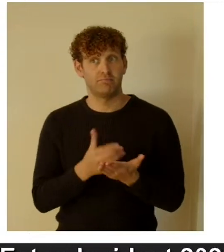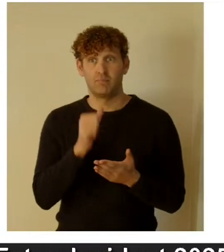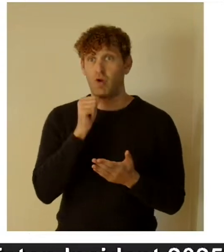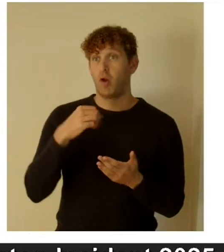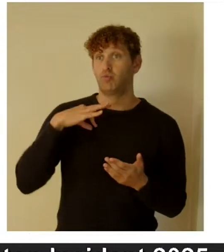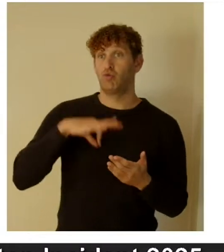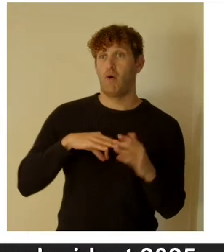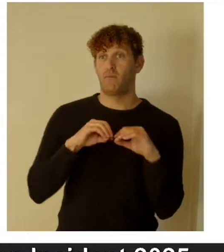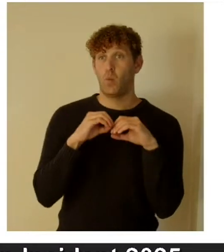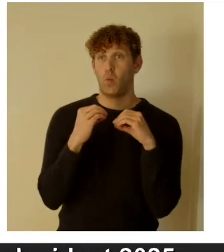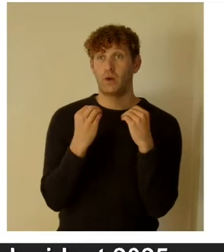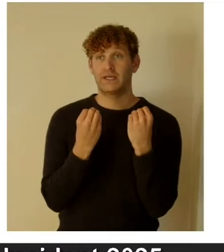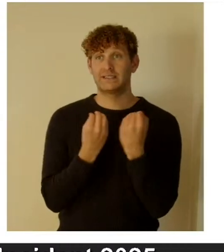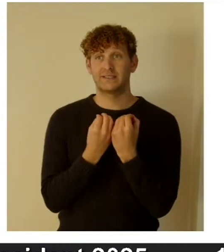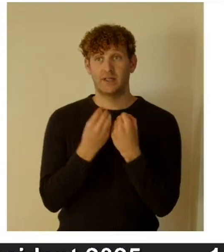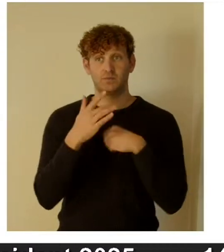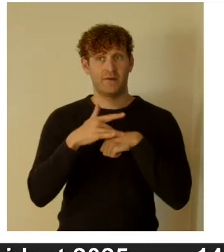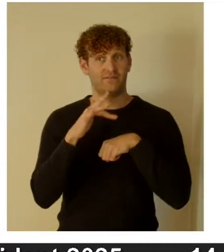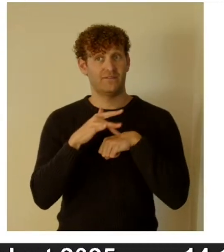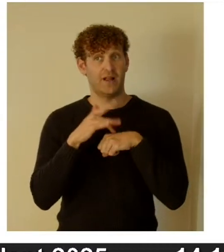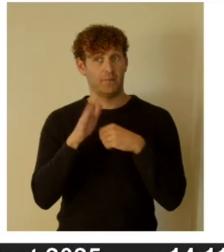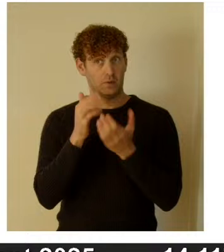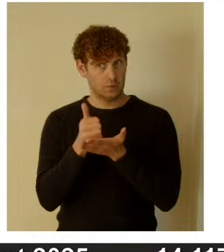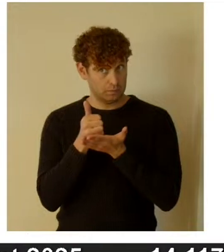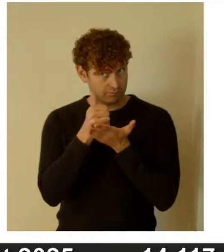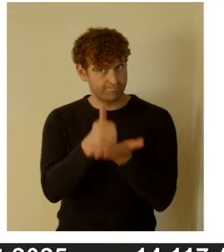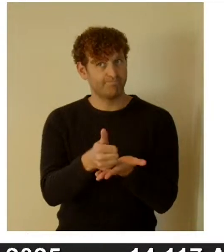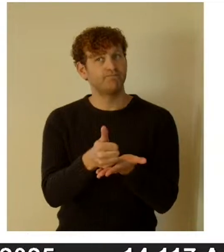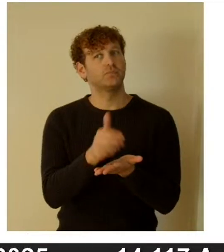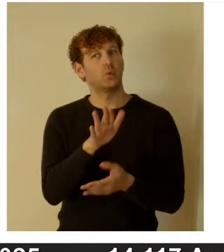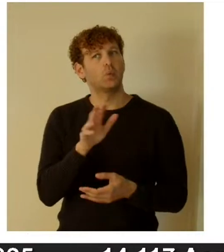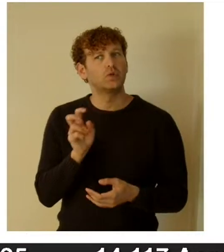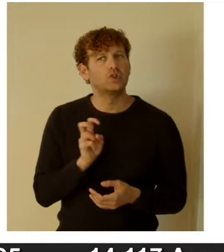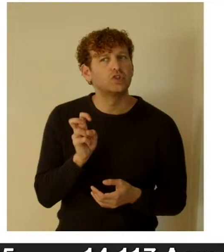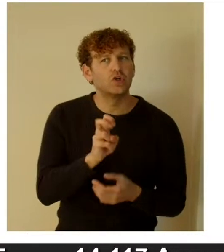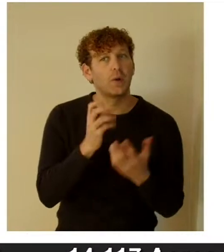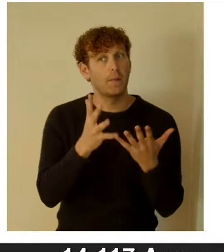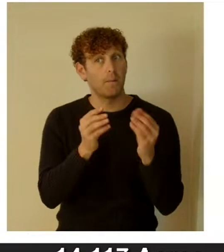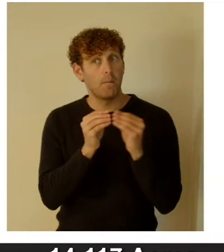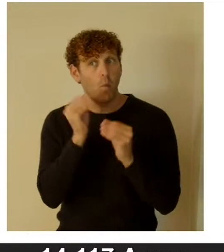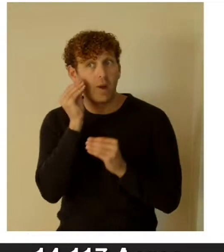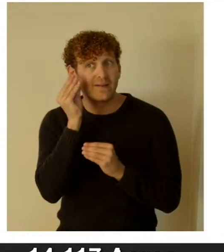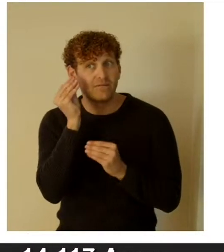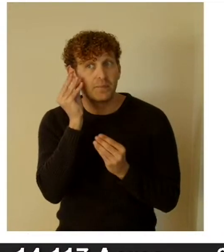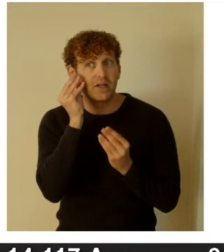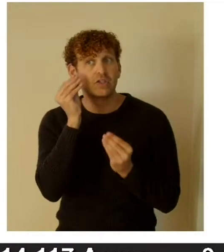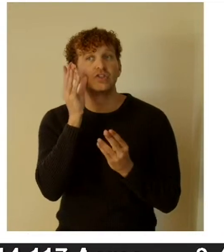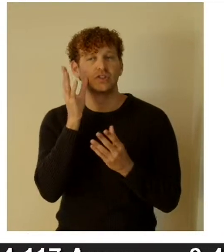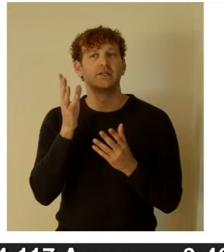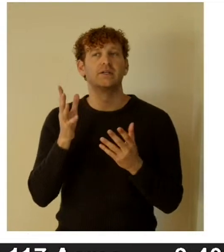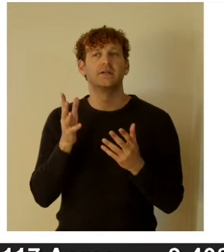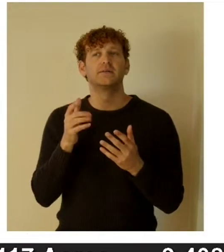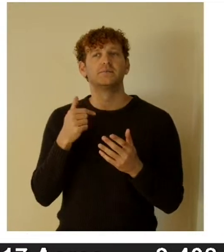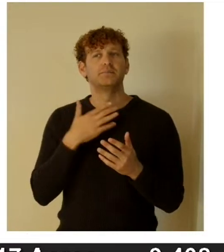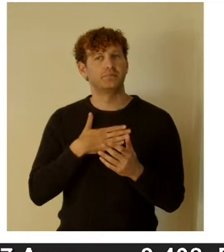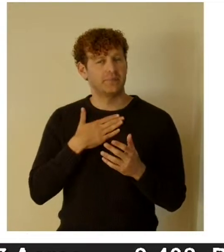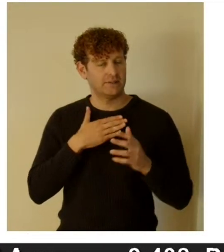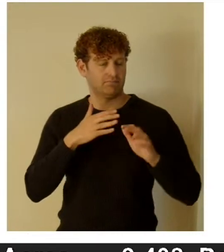to assist you in this journey. More information will be available in the coming days. Please visit